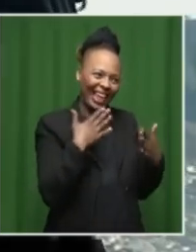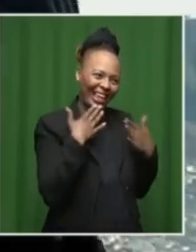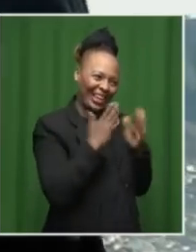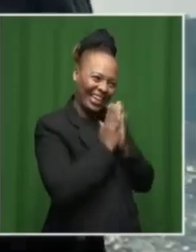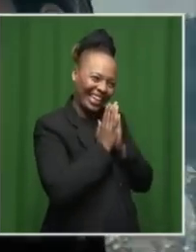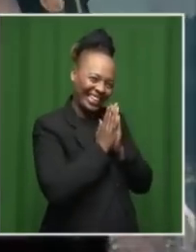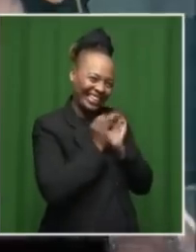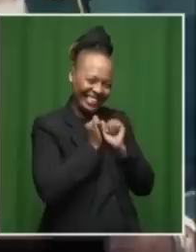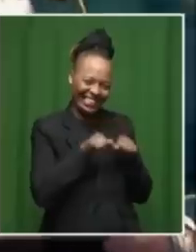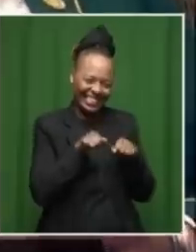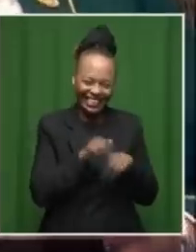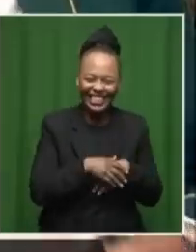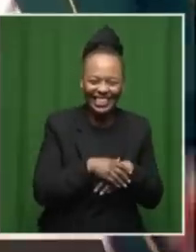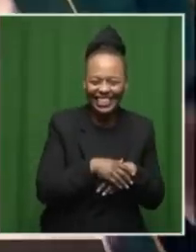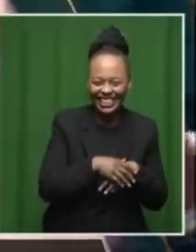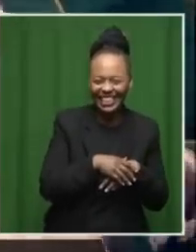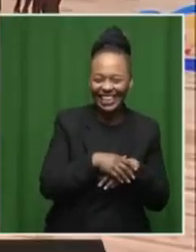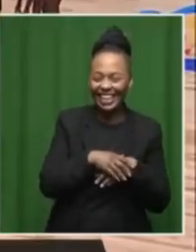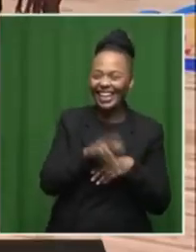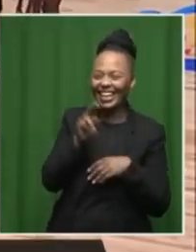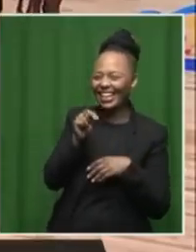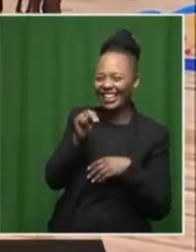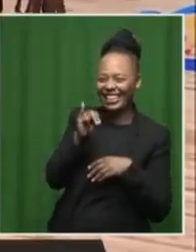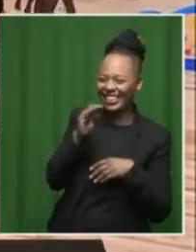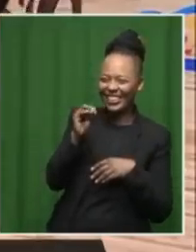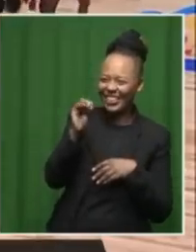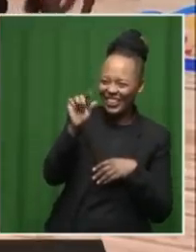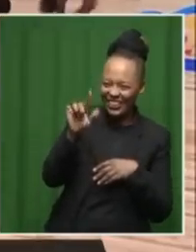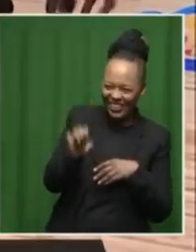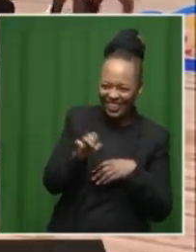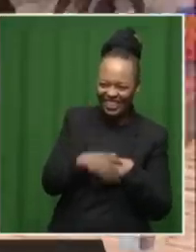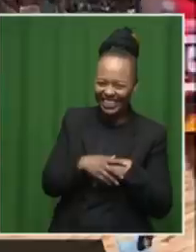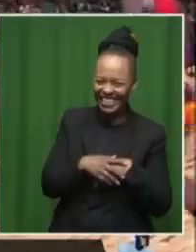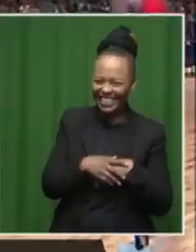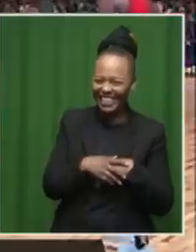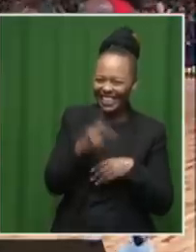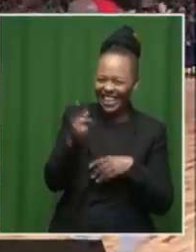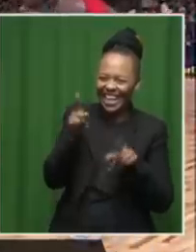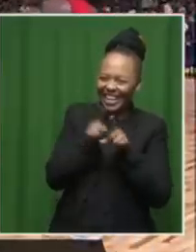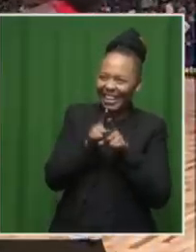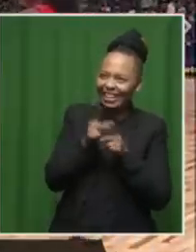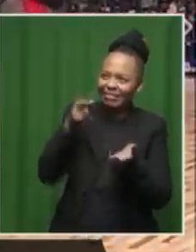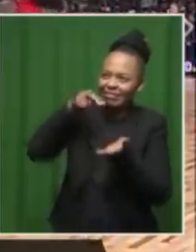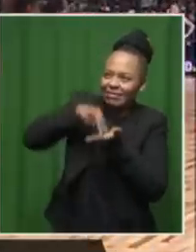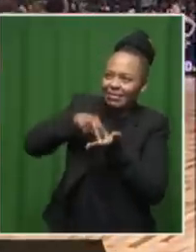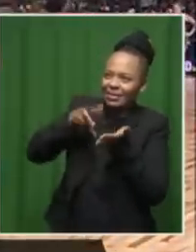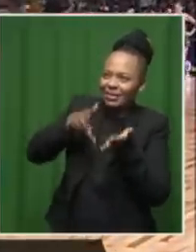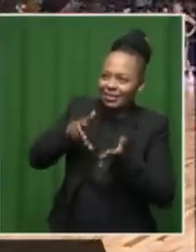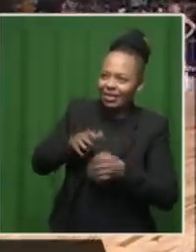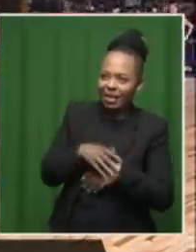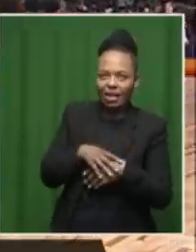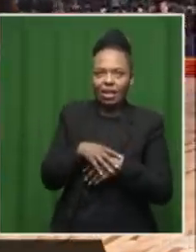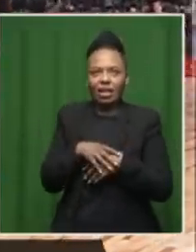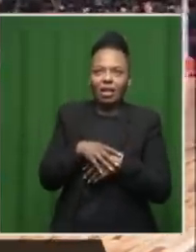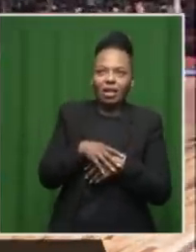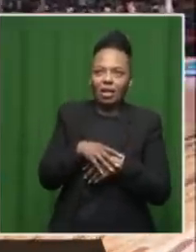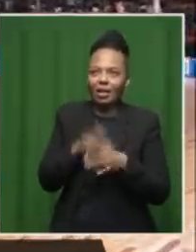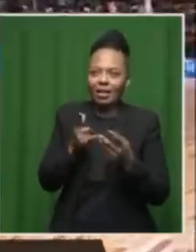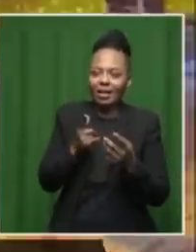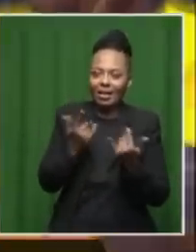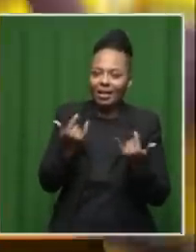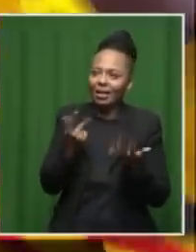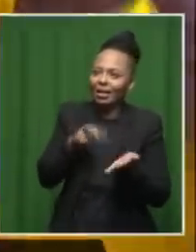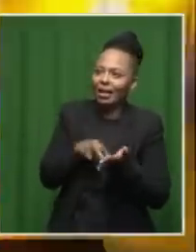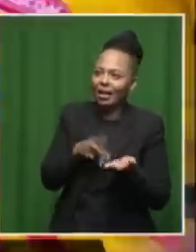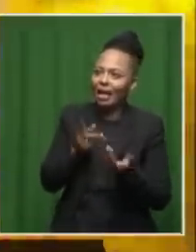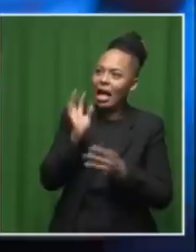I mean, Nicole standing here like a deer caught in the headlights. And I mean, it was nothing like that on the court. I mean, you